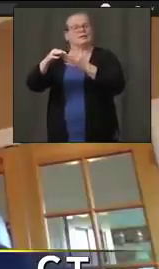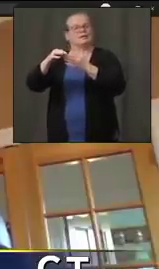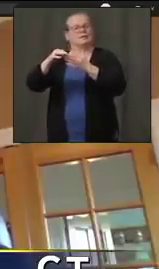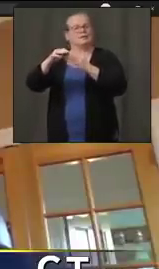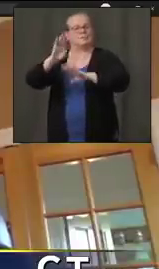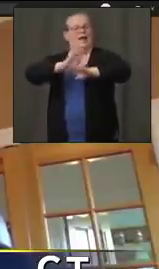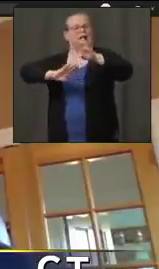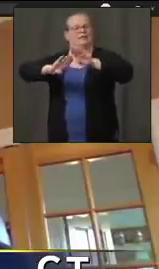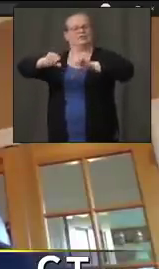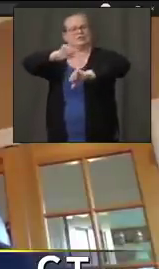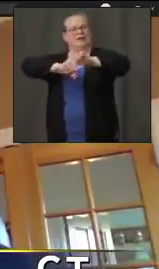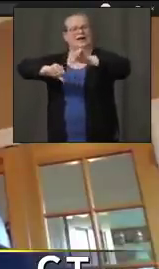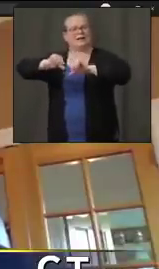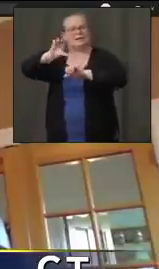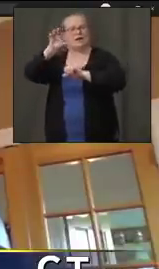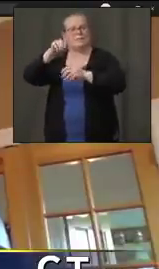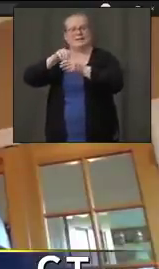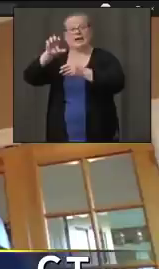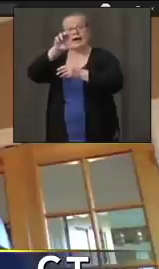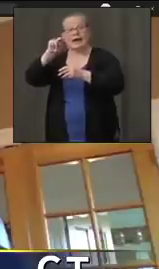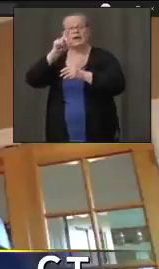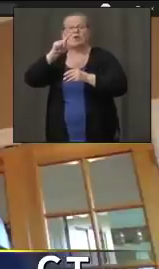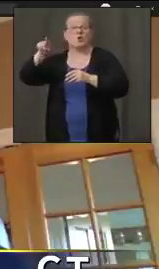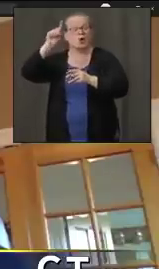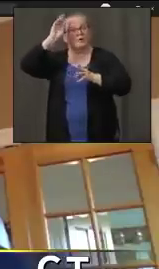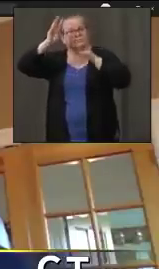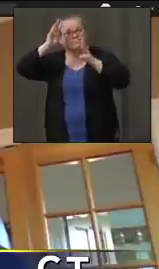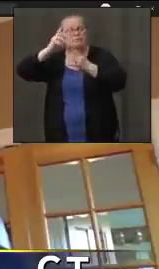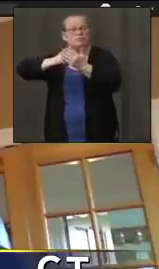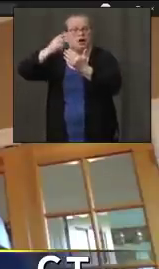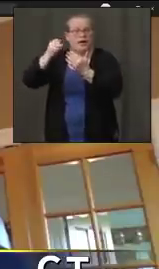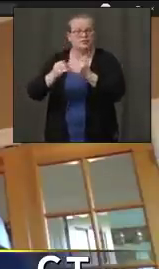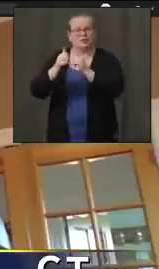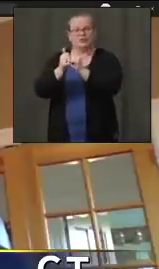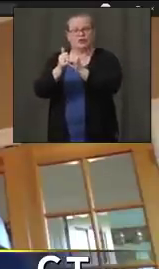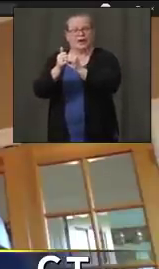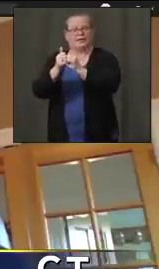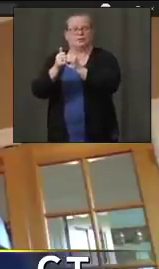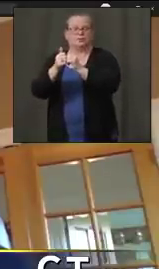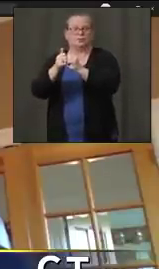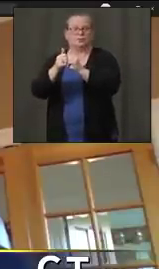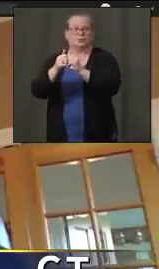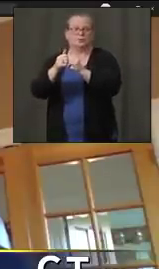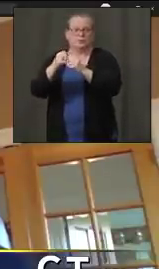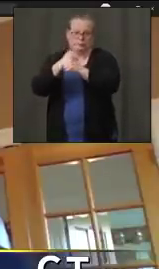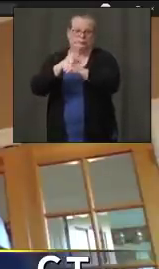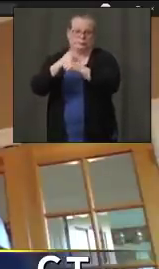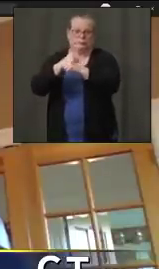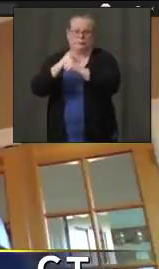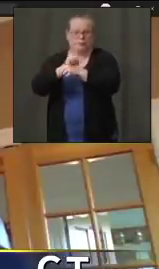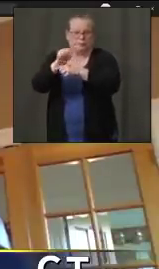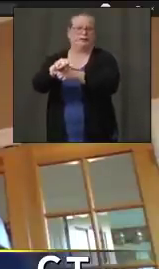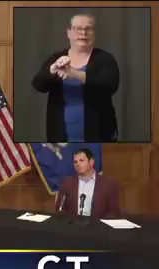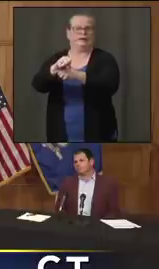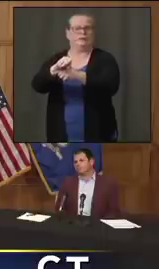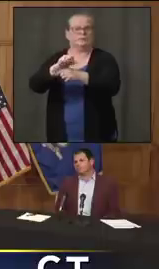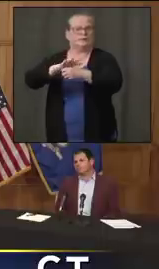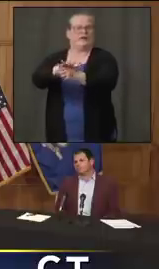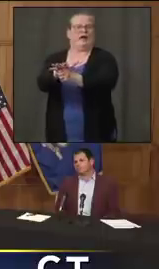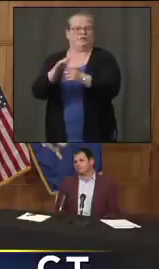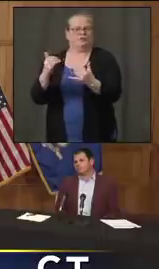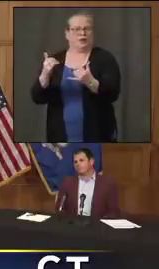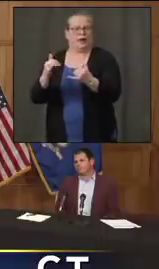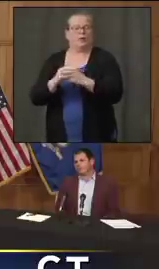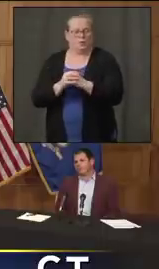many innovative projects trying to attack this virus right now. Thanks. Thank you.